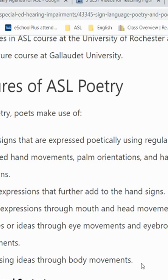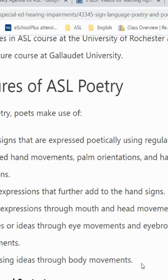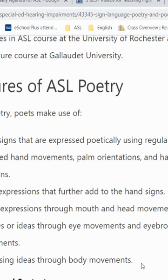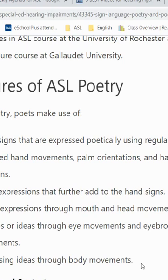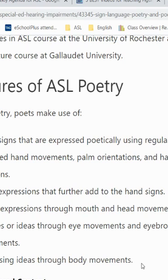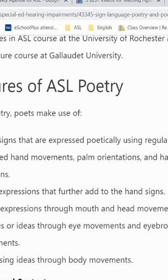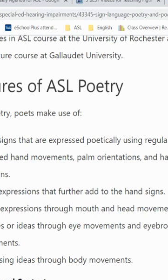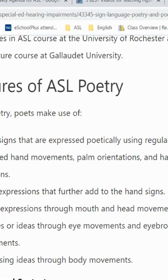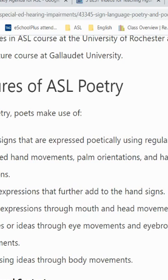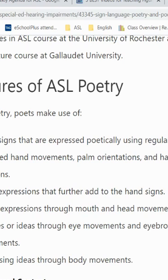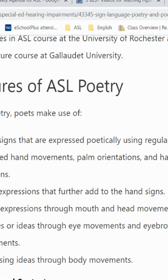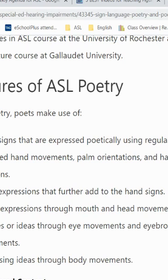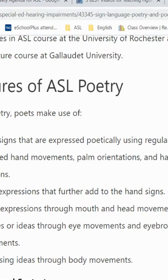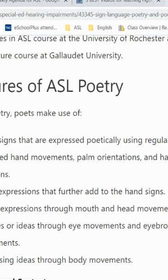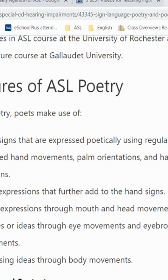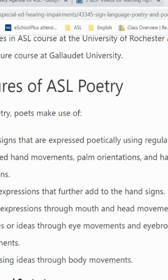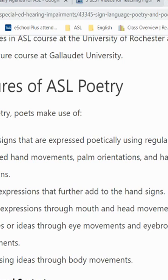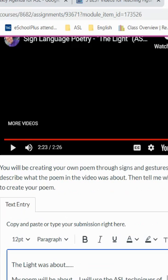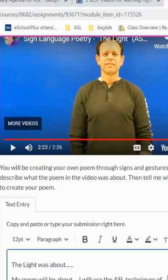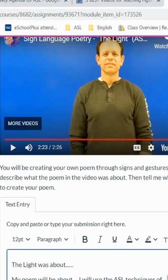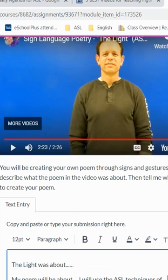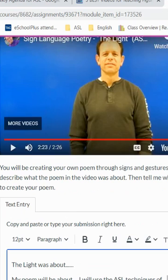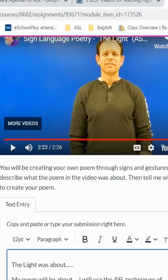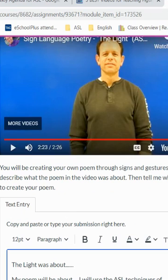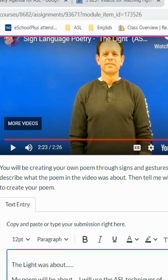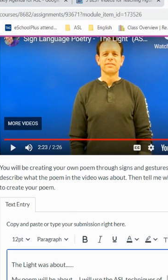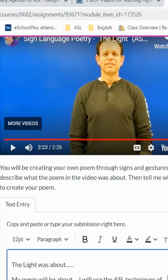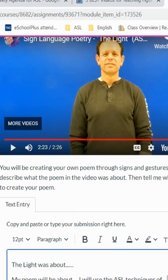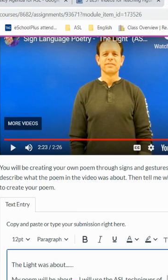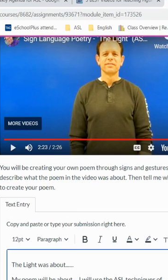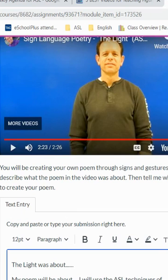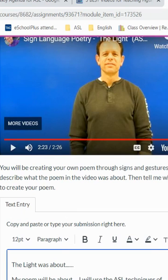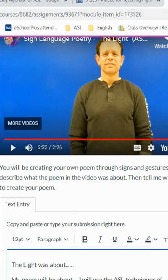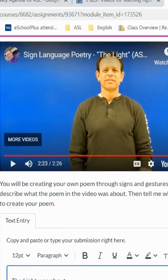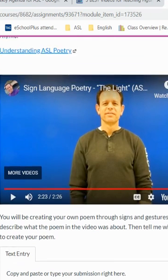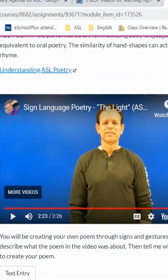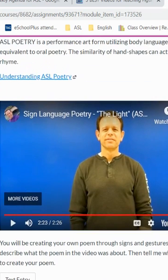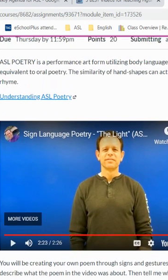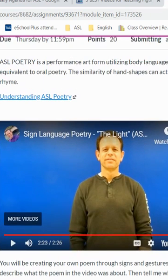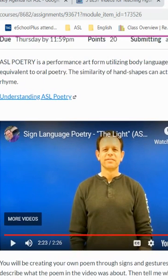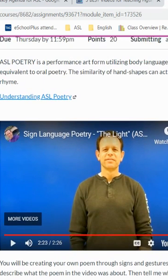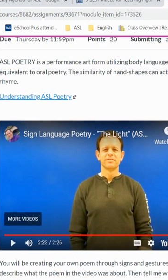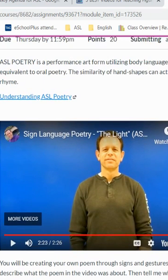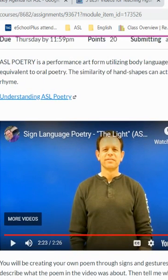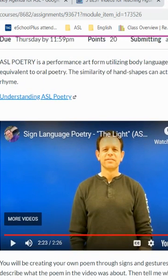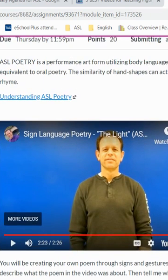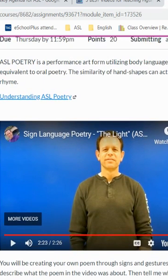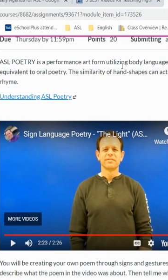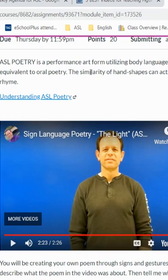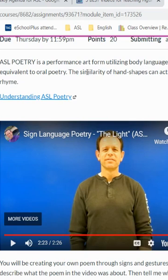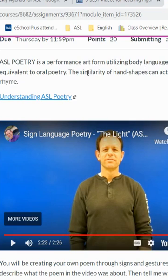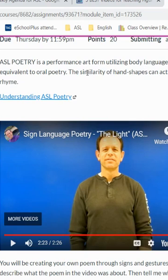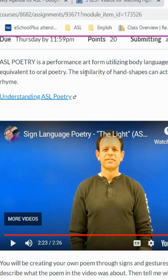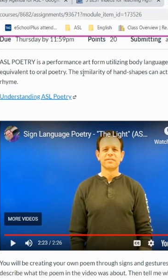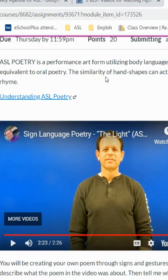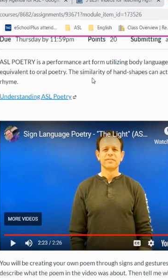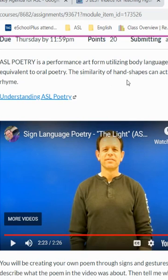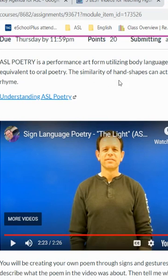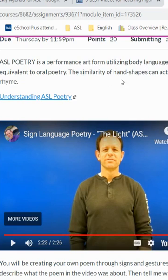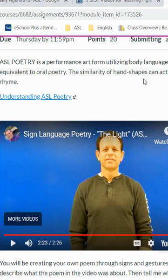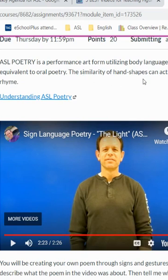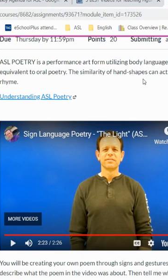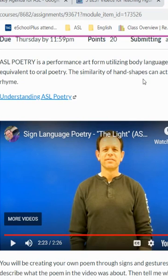body movements. Okay. Also, these things up here where we talked about using